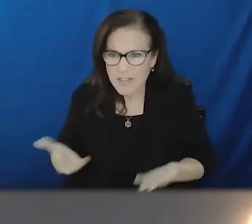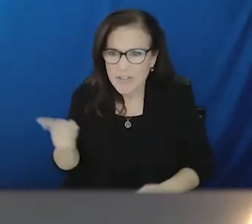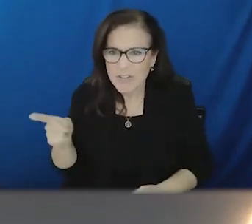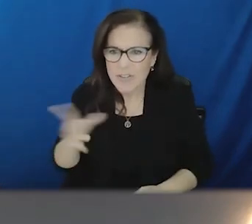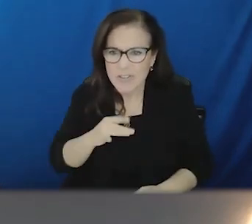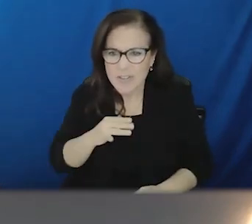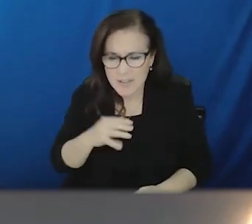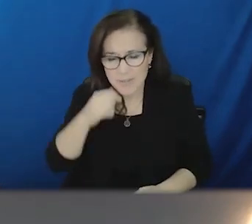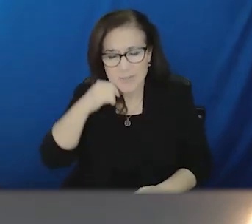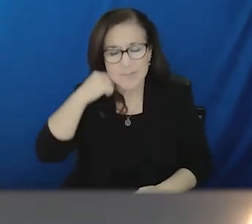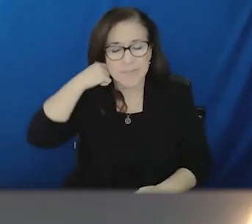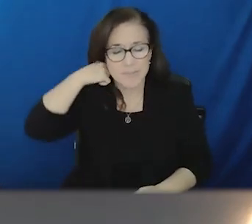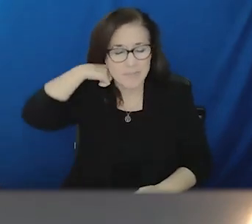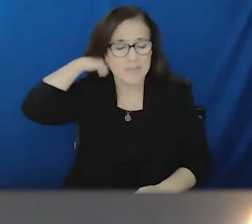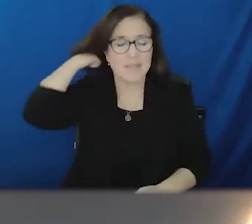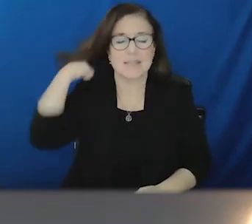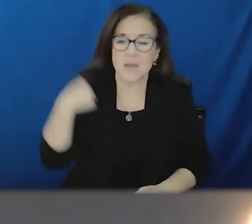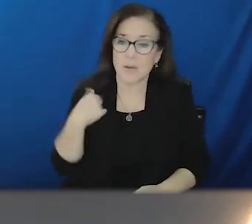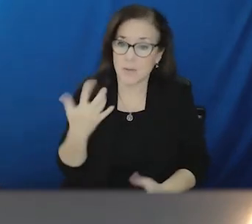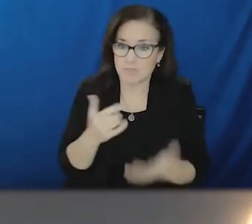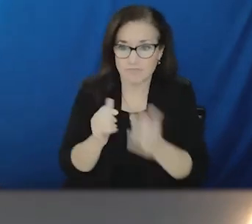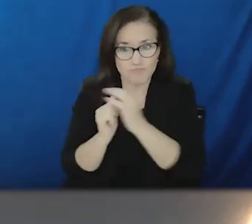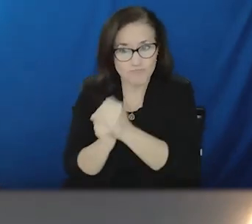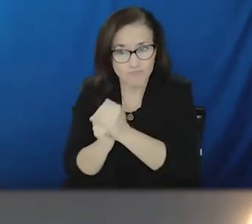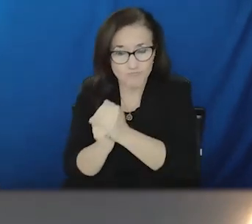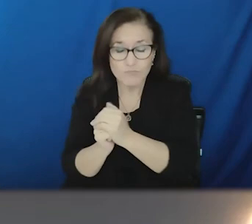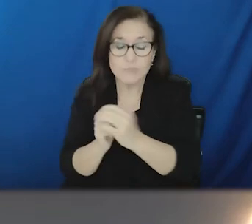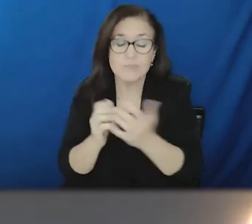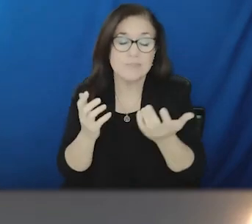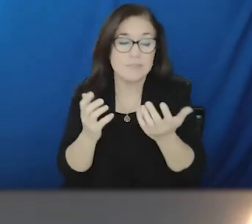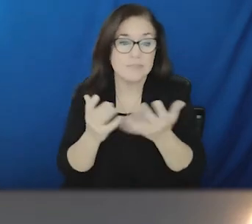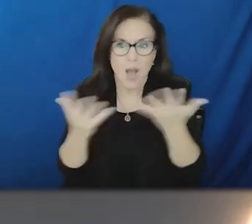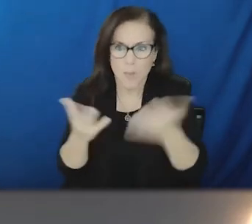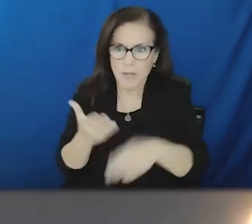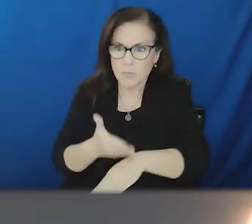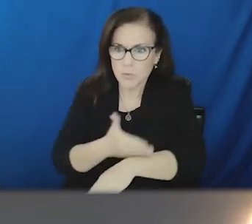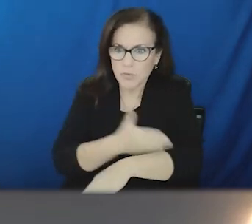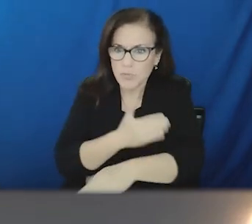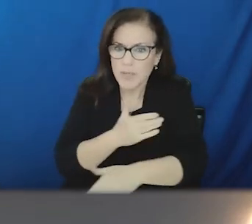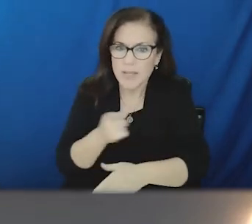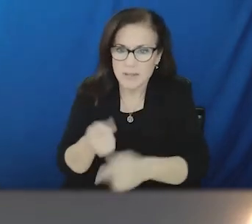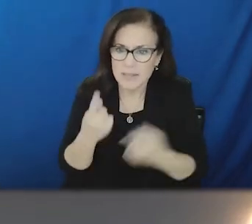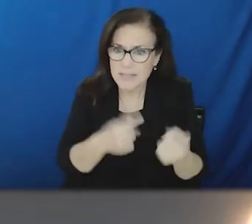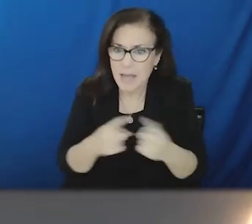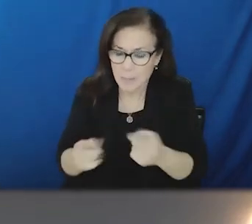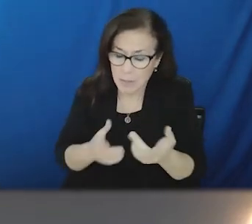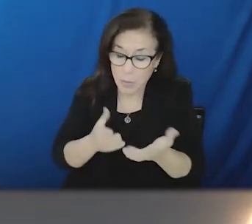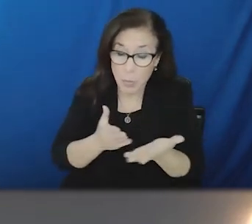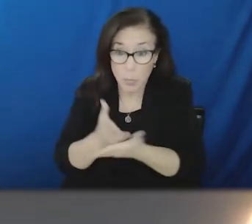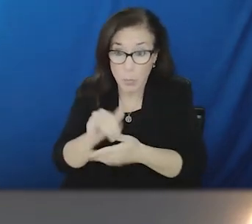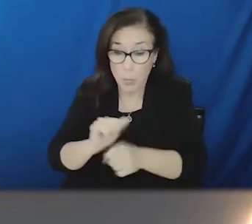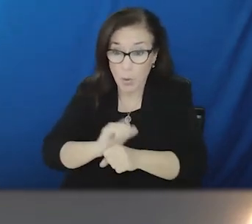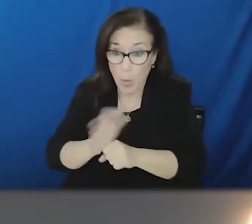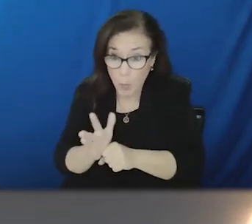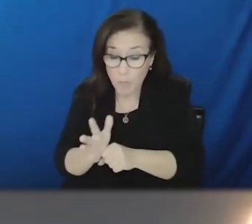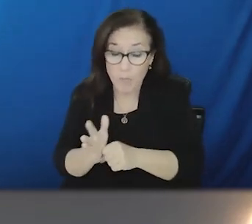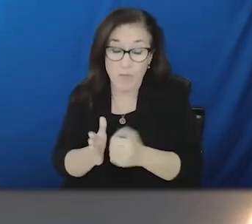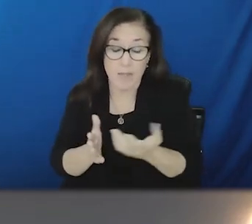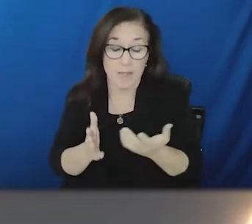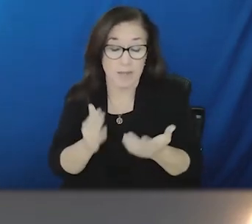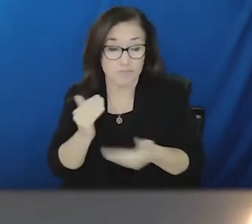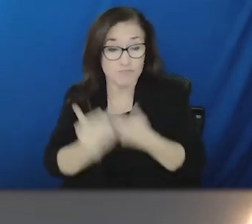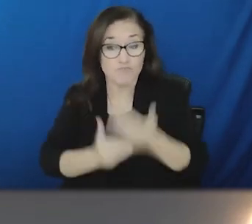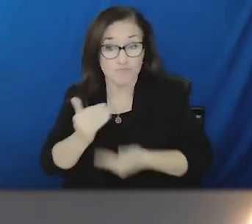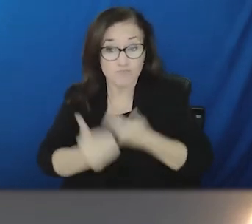to congratulate you on the progress that was made during the pandemic year, still kept ahead. And